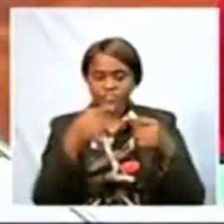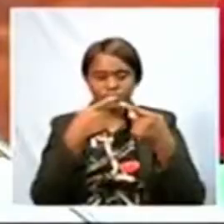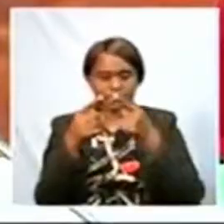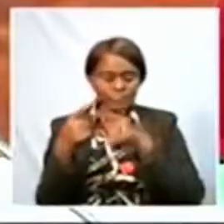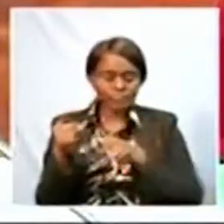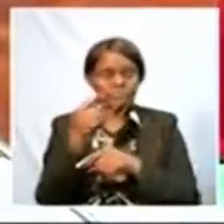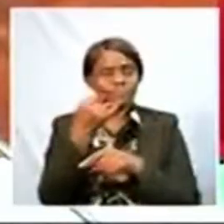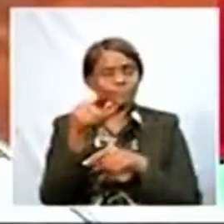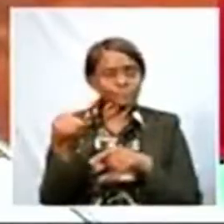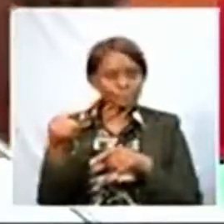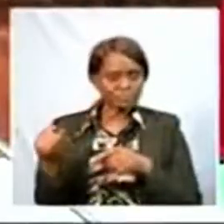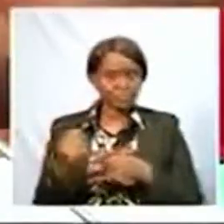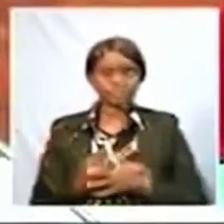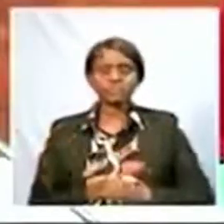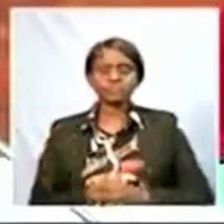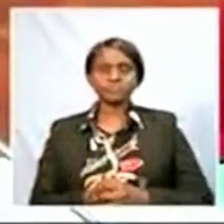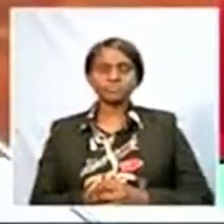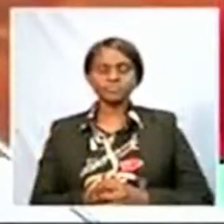cross-cutting issues.